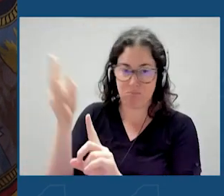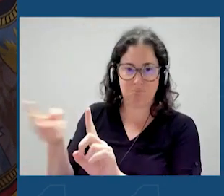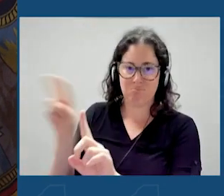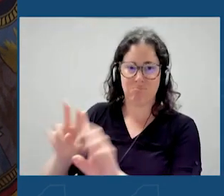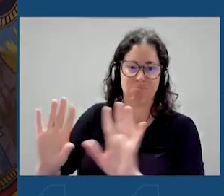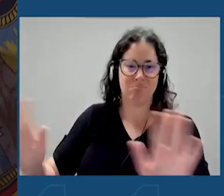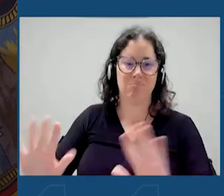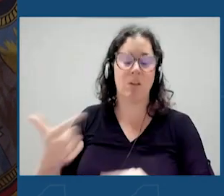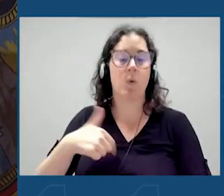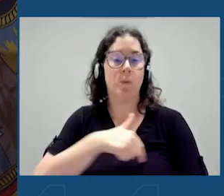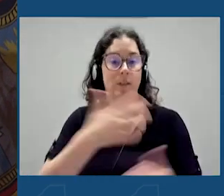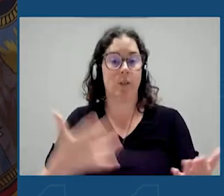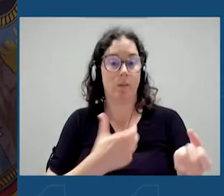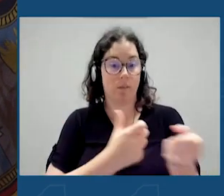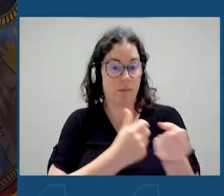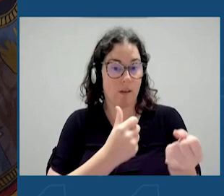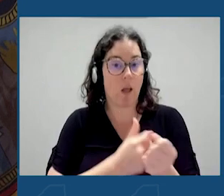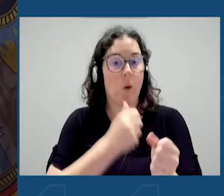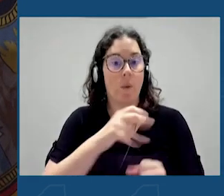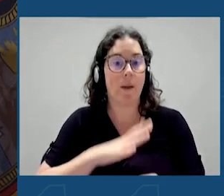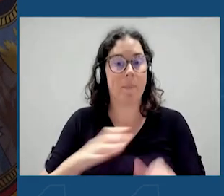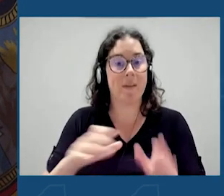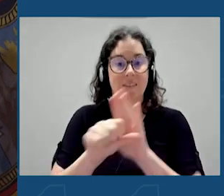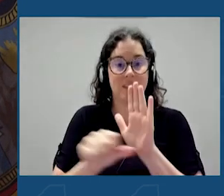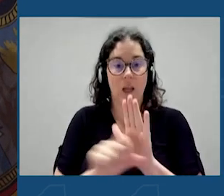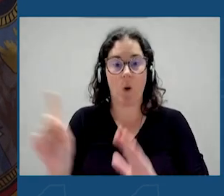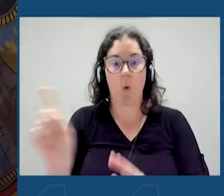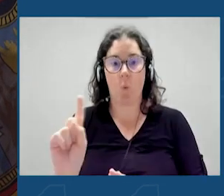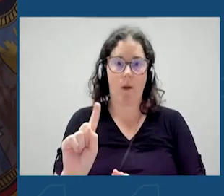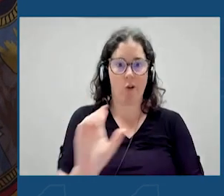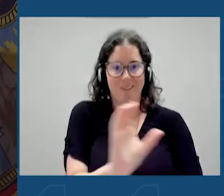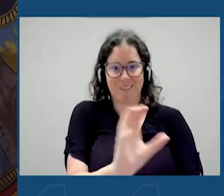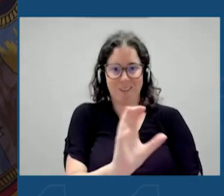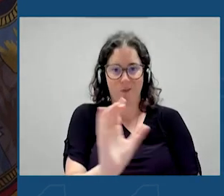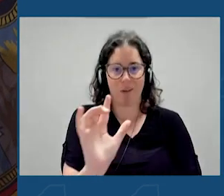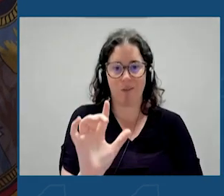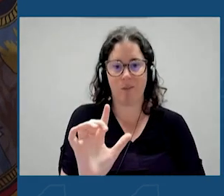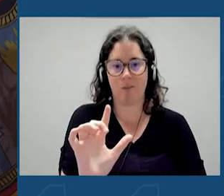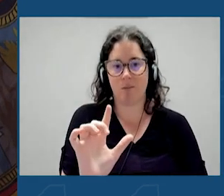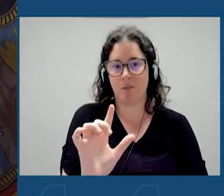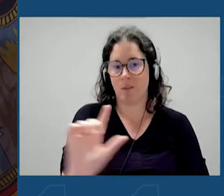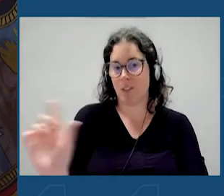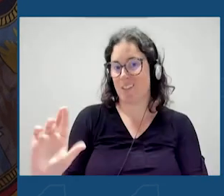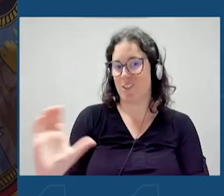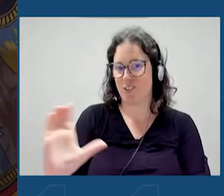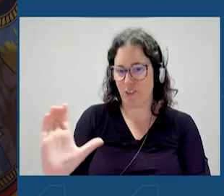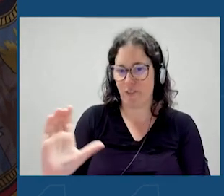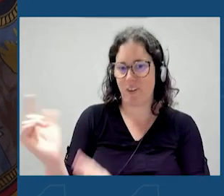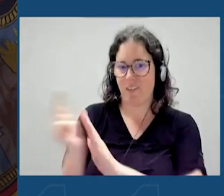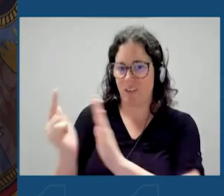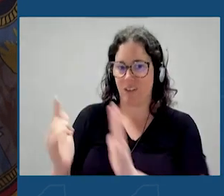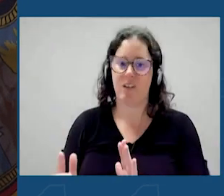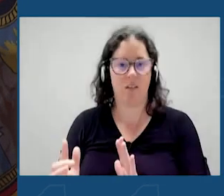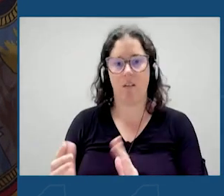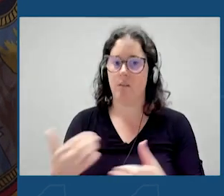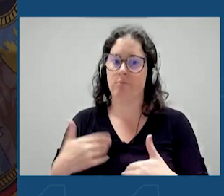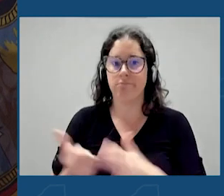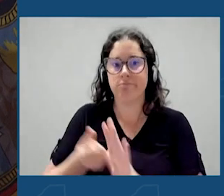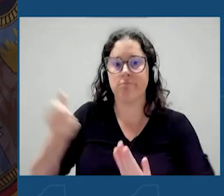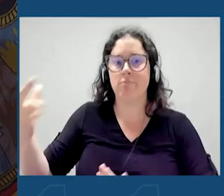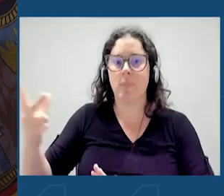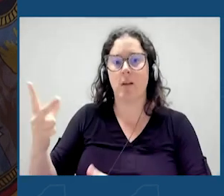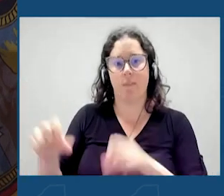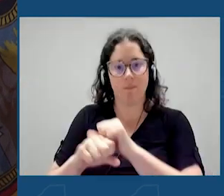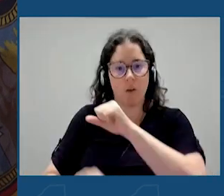as allies with women in states where conservative state legislatures rolled back a fundamental right despite overwhelming